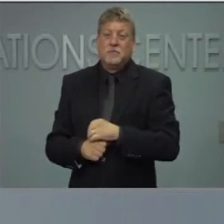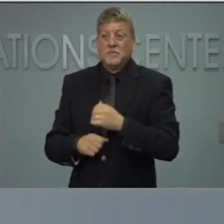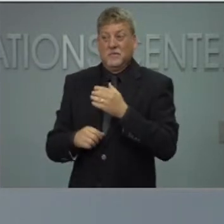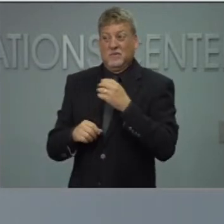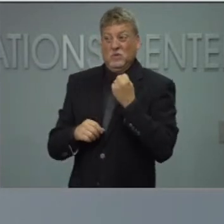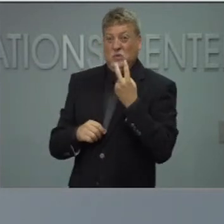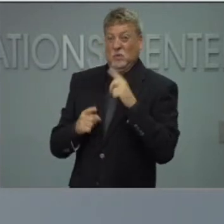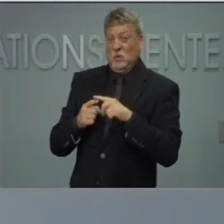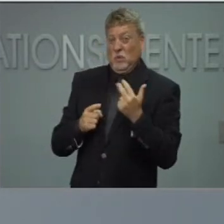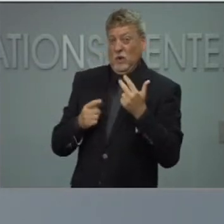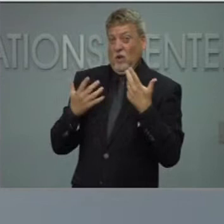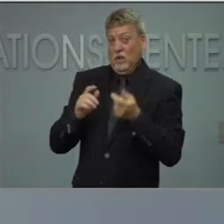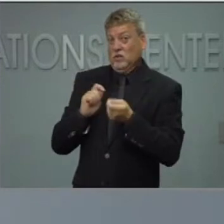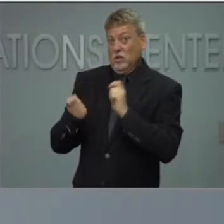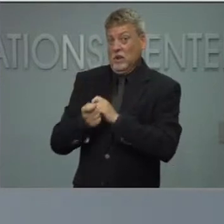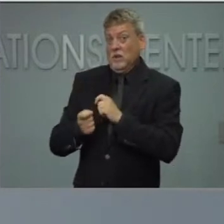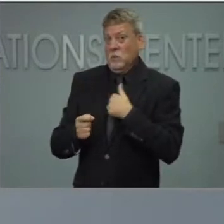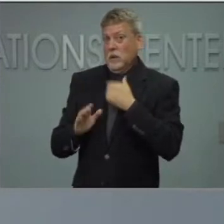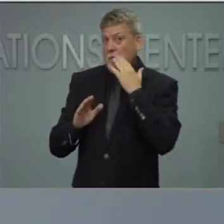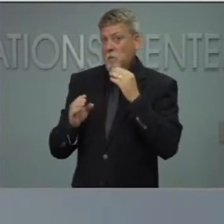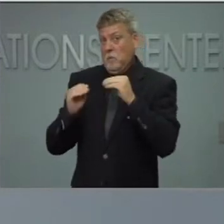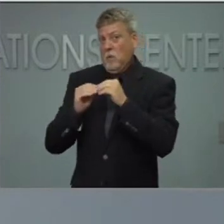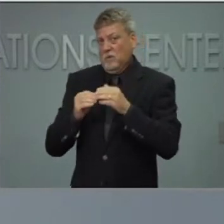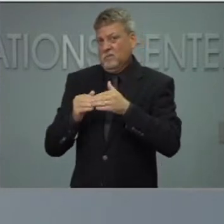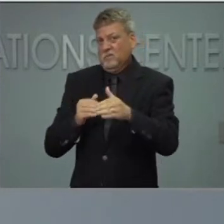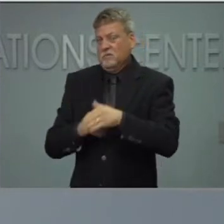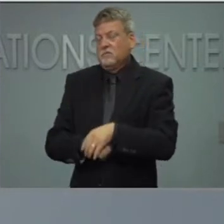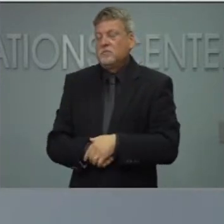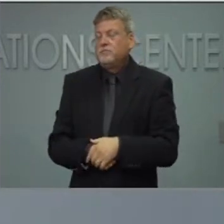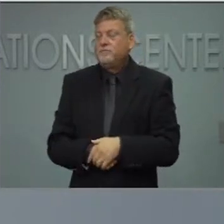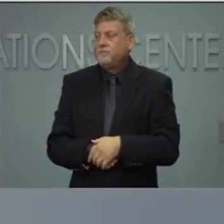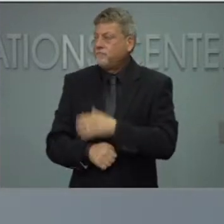over the course of this week. Thank you. Thank you so much.